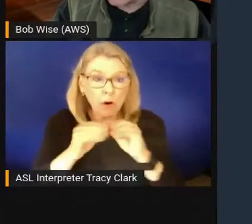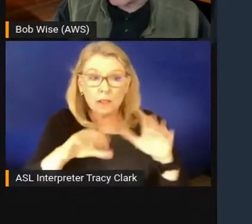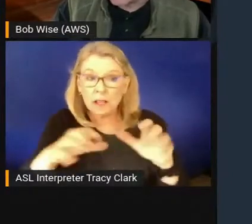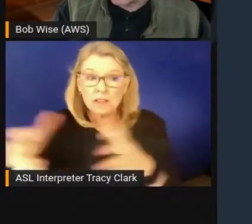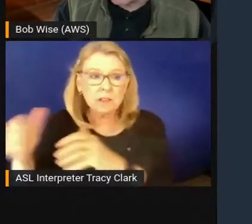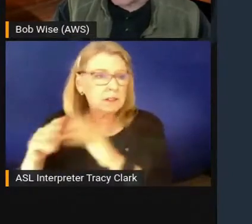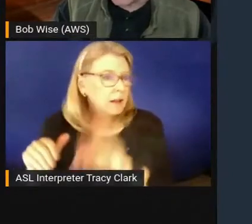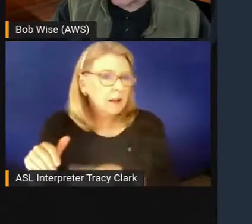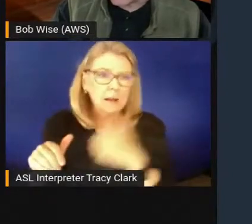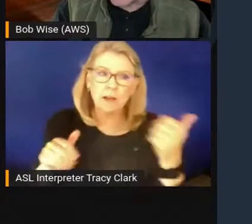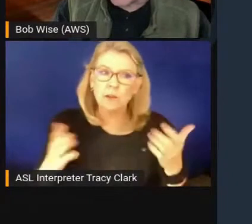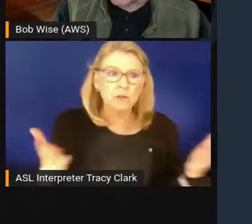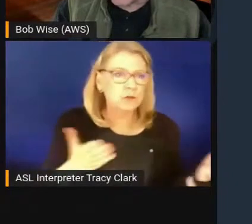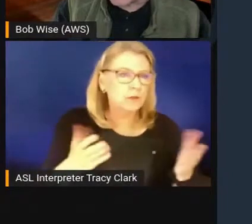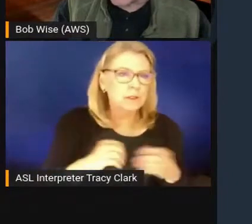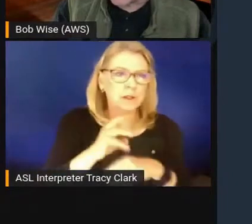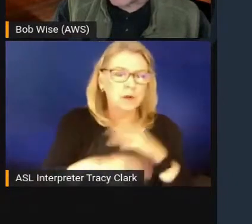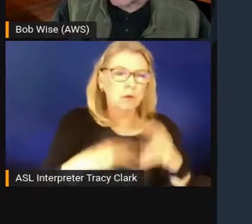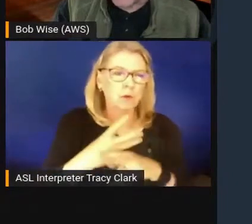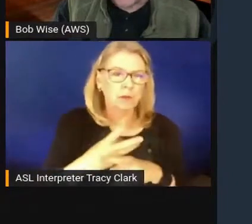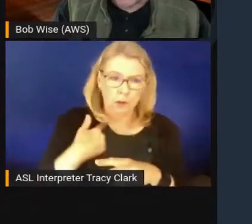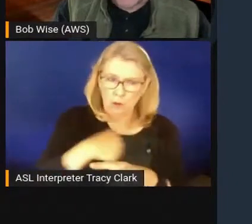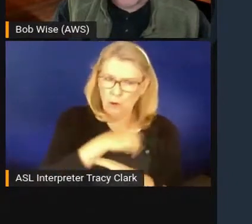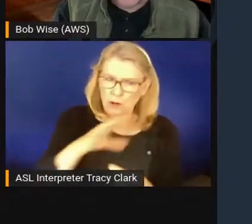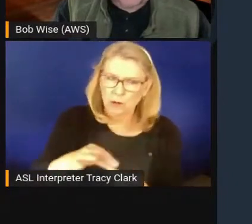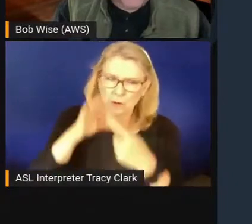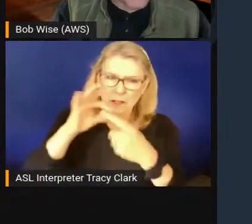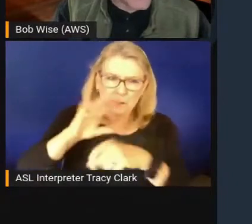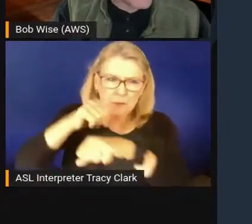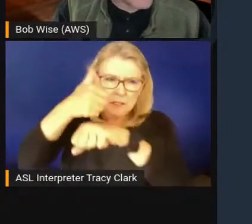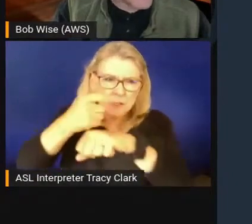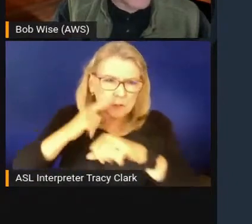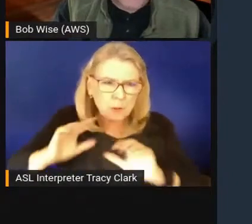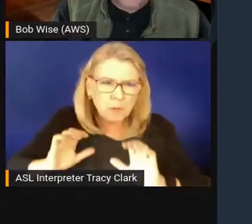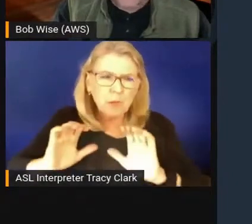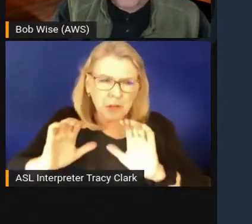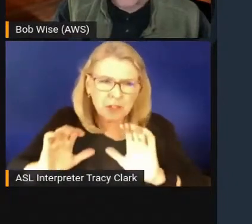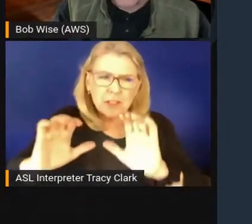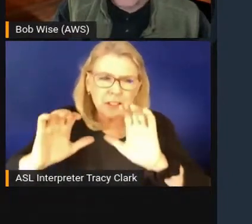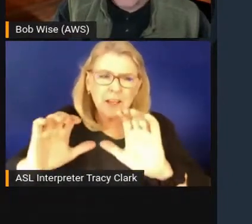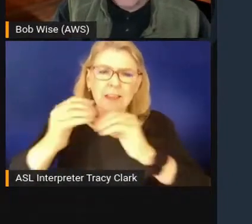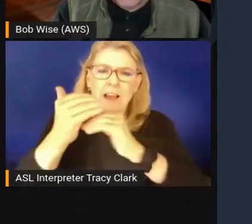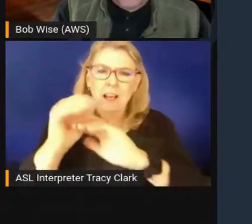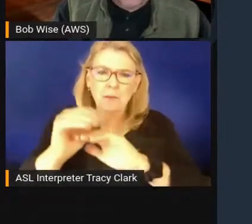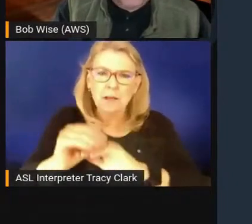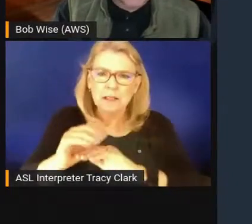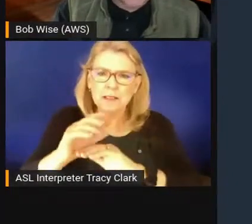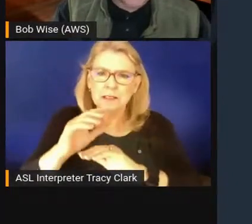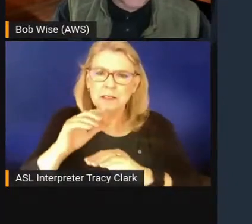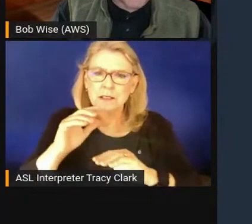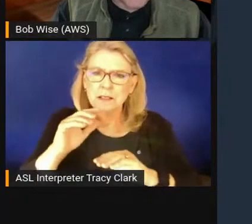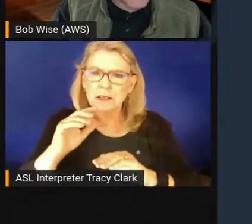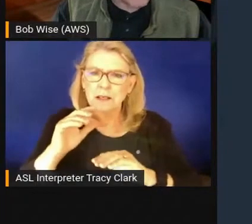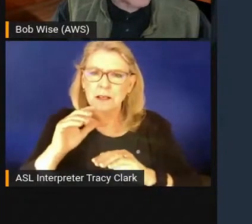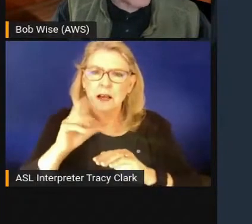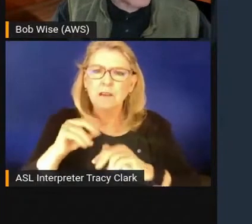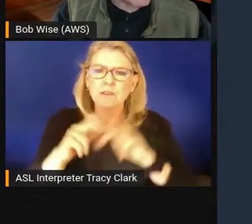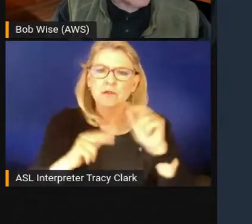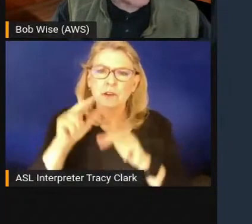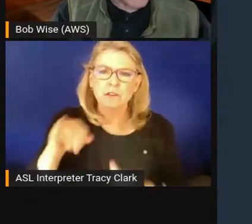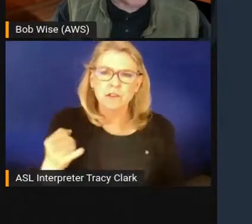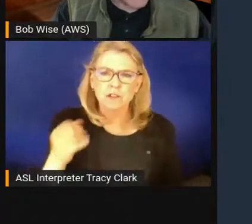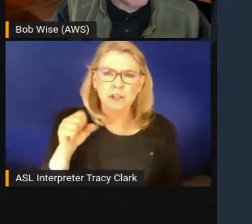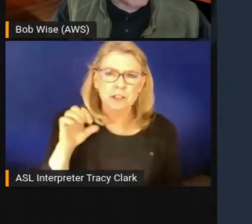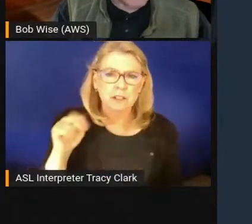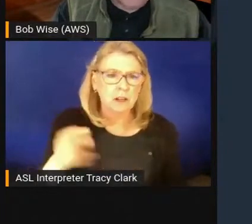world. We're uniquely positioned to push and test the scale limits and error handling of etcd as a result. So this is a lot of what's in